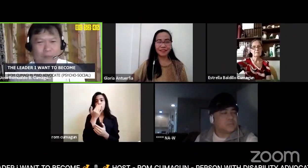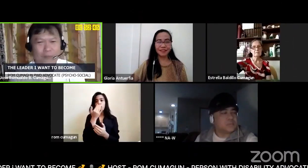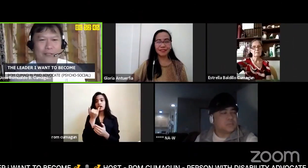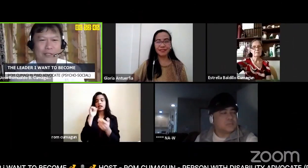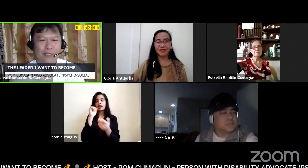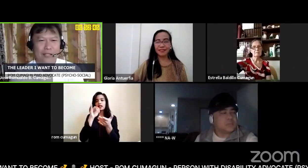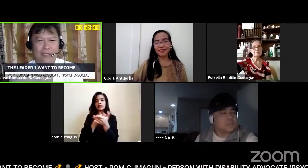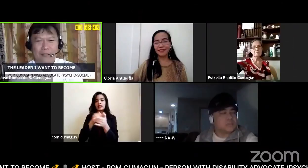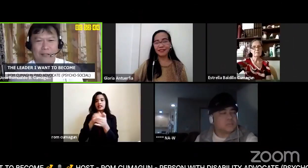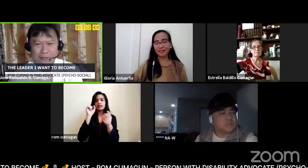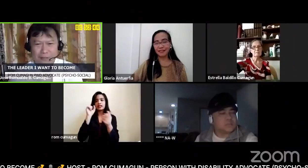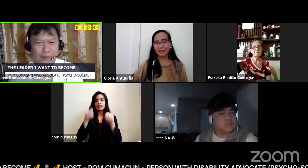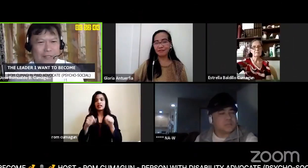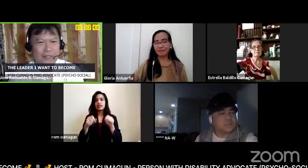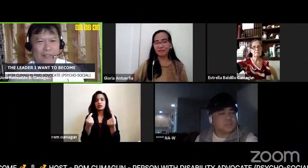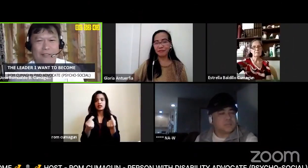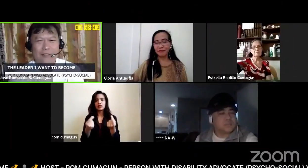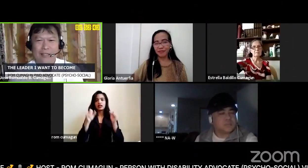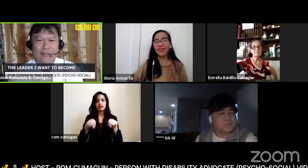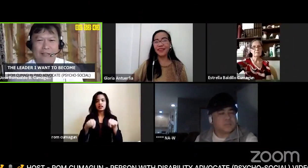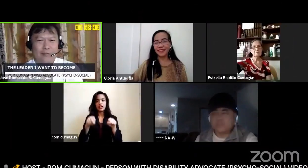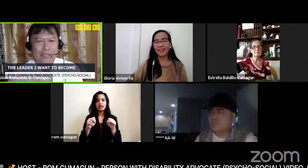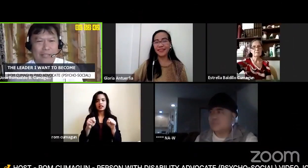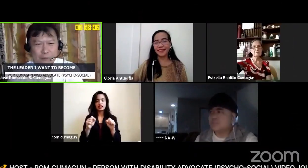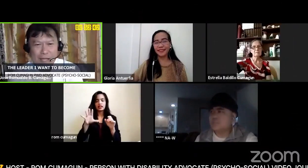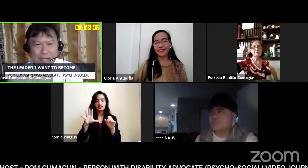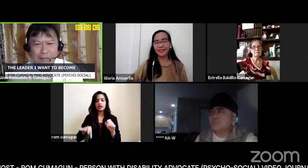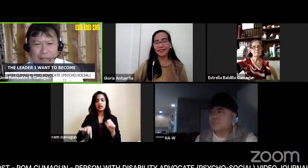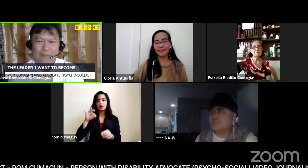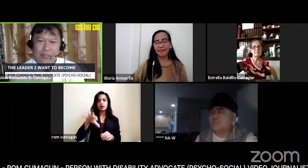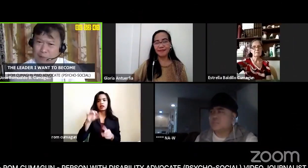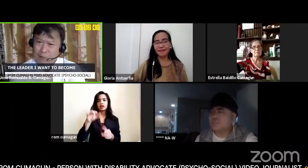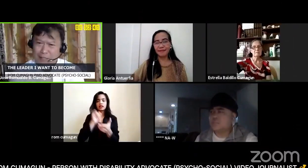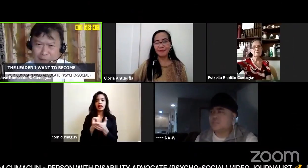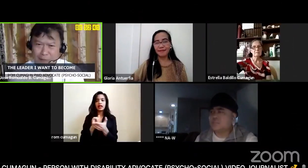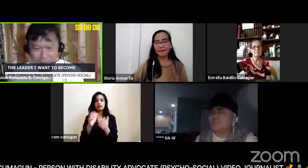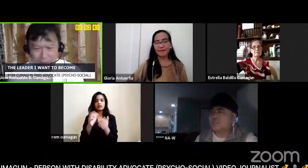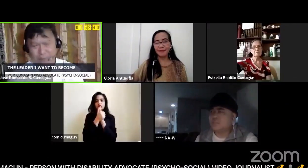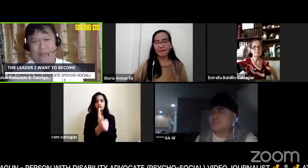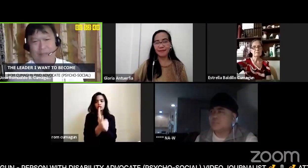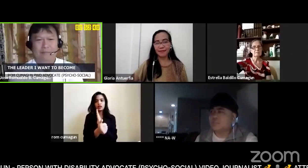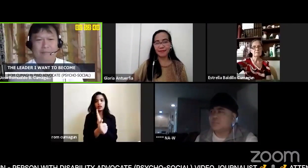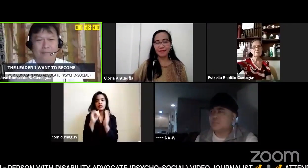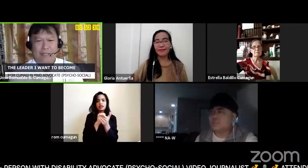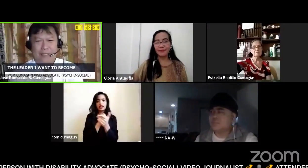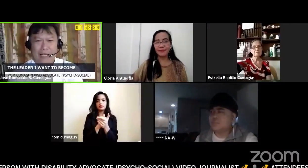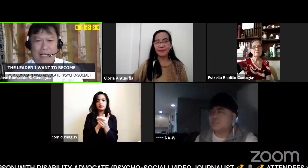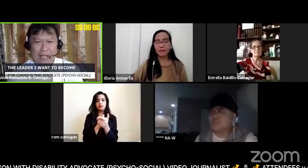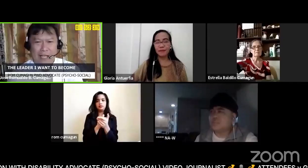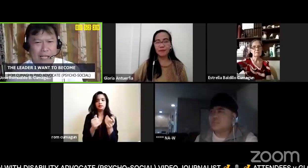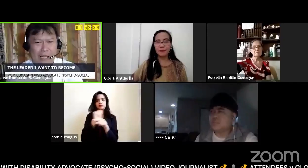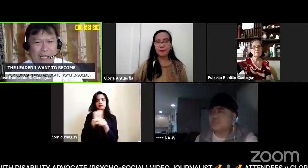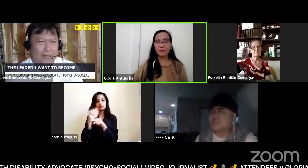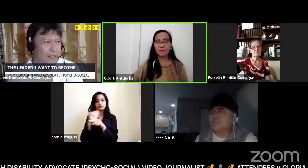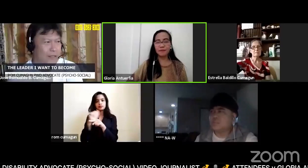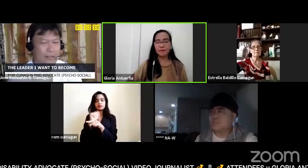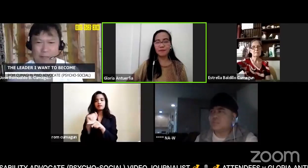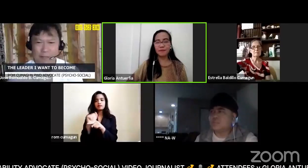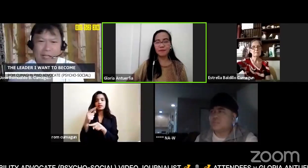what I can do. This is what I can contribute. This is what I'm good at. This is what I trained for.